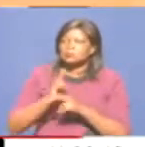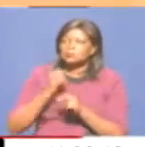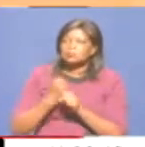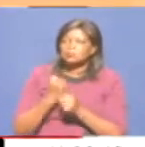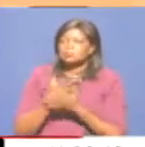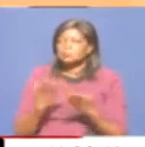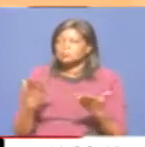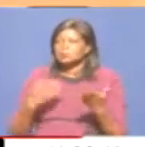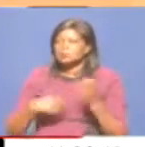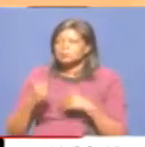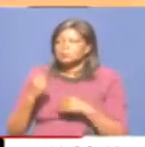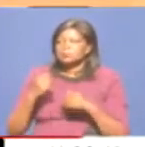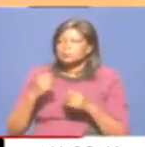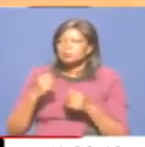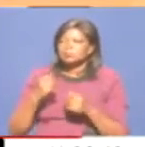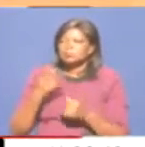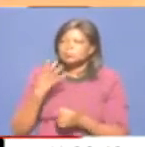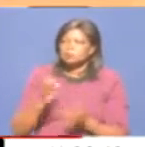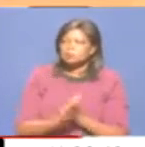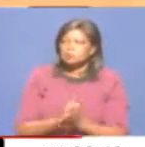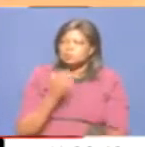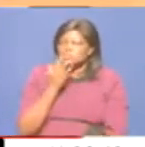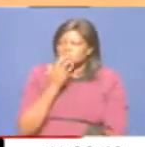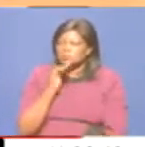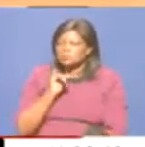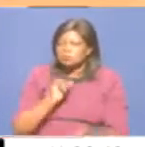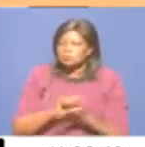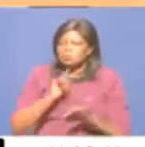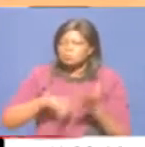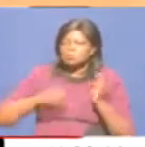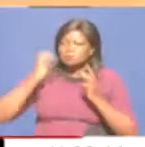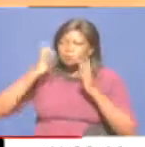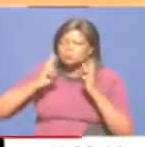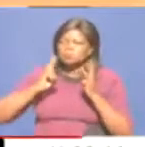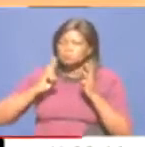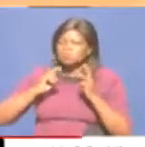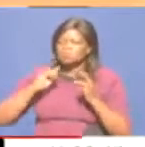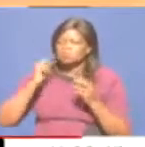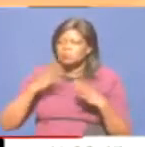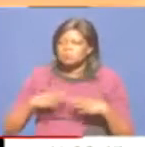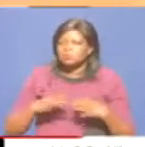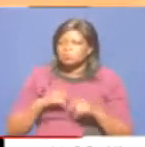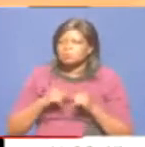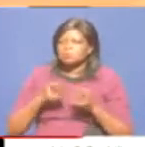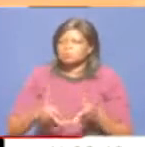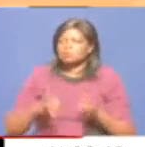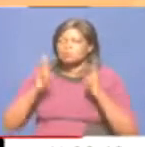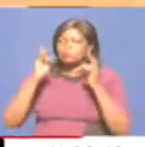flowers. And you know, that's what worries us Kenyans. But now, the issue has been